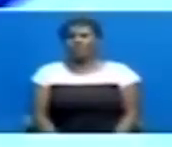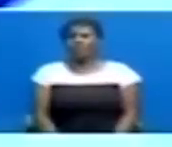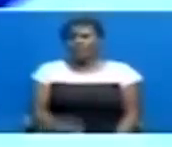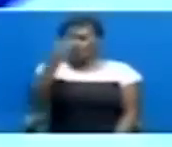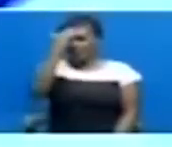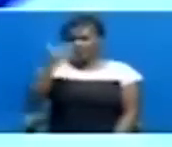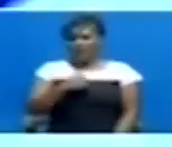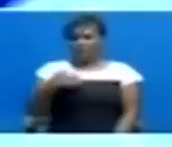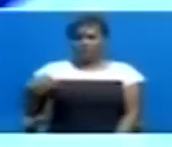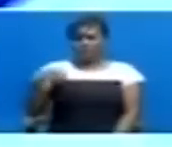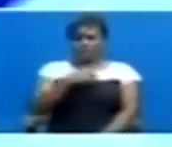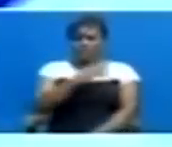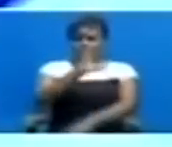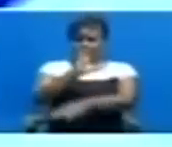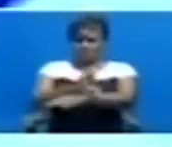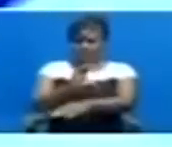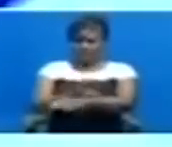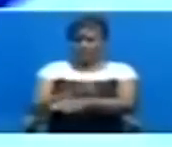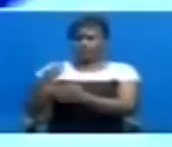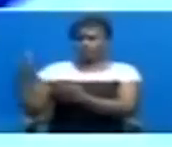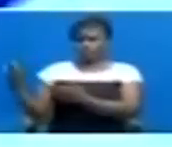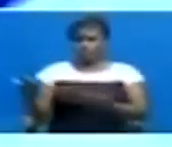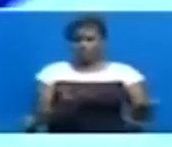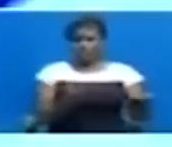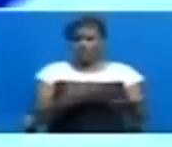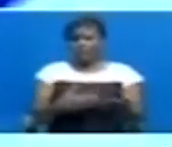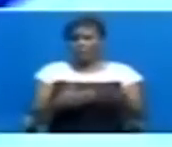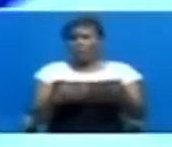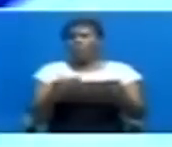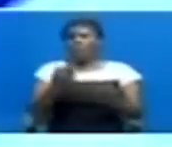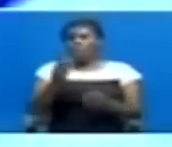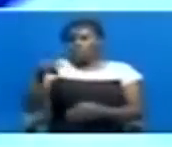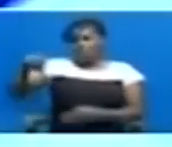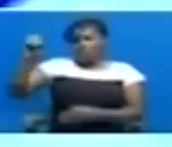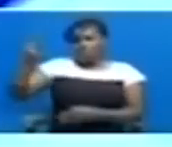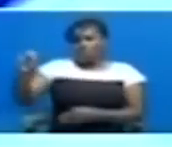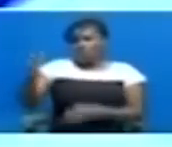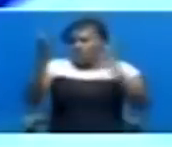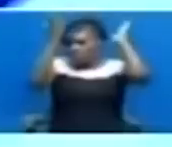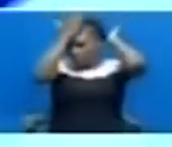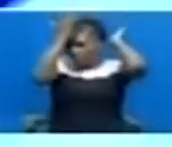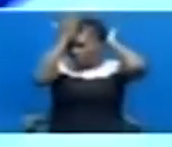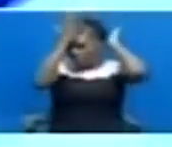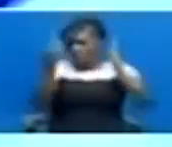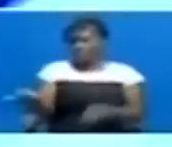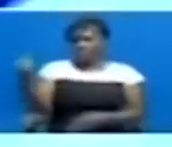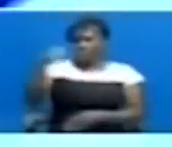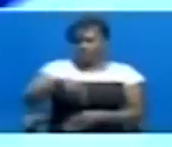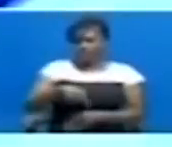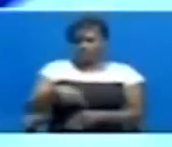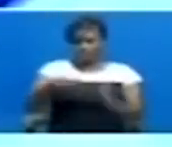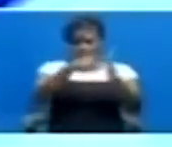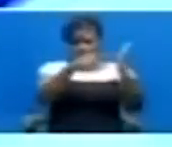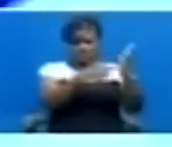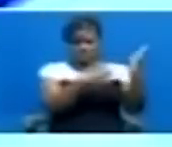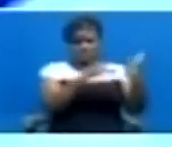The Catholic Church is set to receive Pope Francis when he visits Kenya in November. The Church says Pope Francis will be apprised of the issues